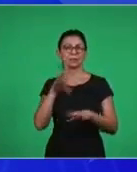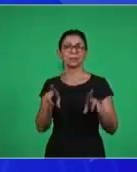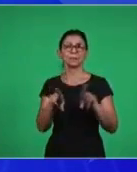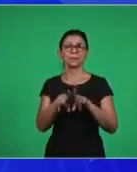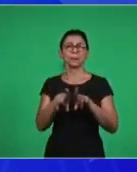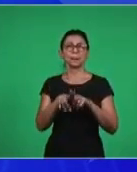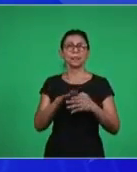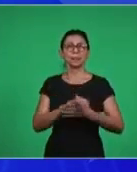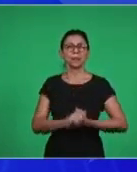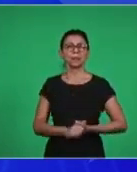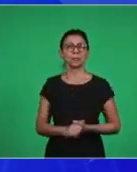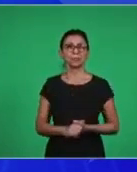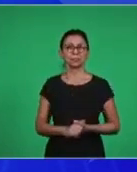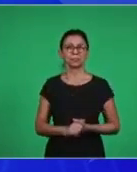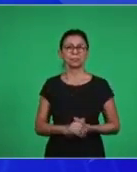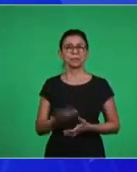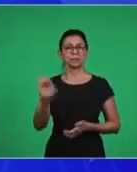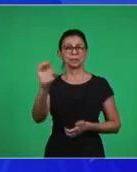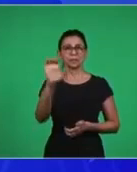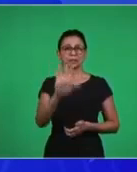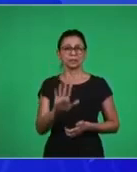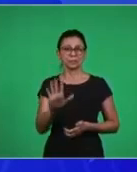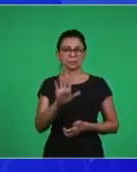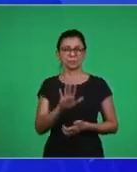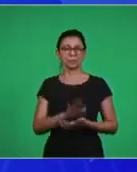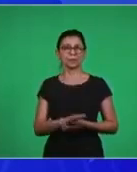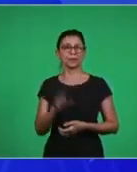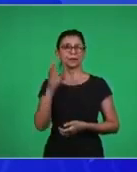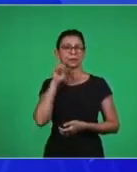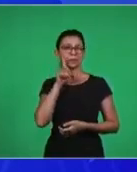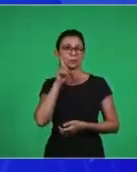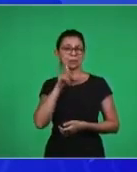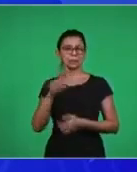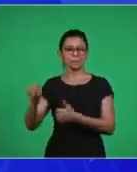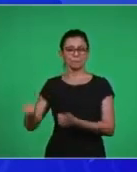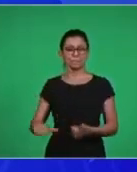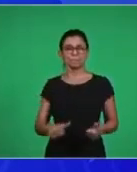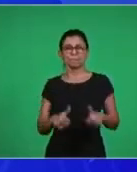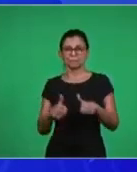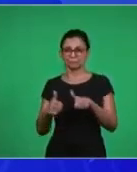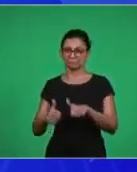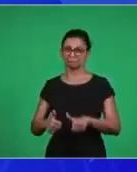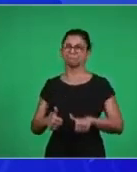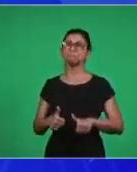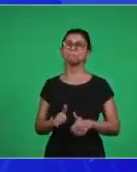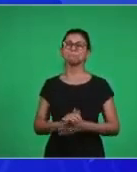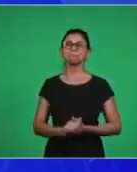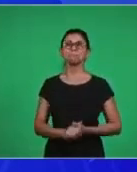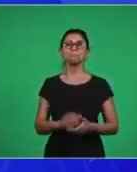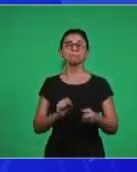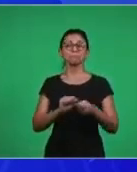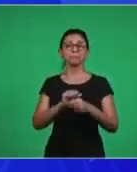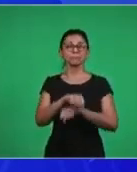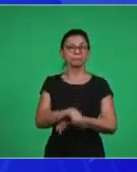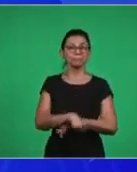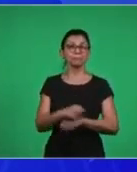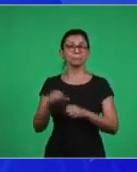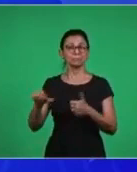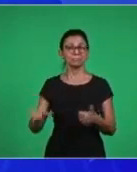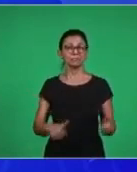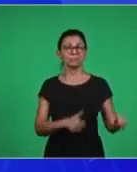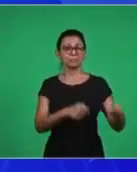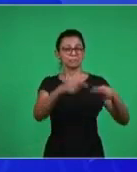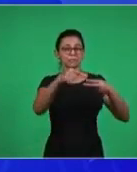for the gospel that happened in Massachusetts in the United States. Also, there was a baptism and a seminar